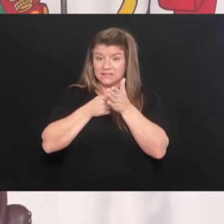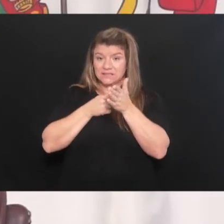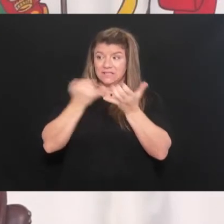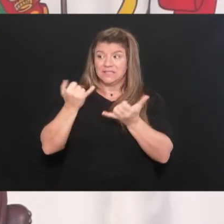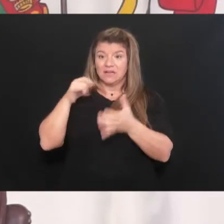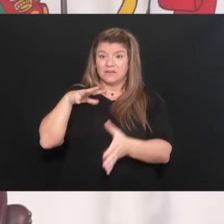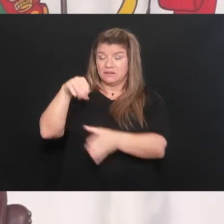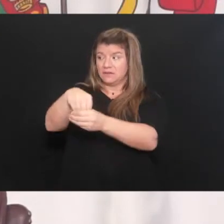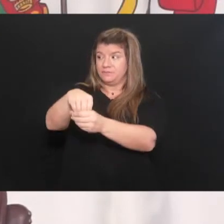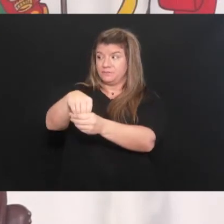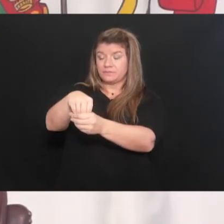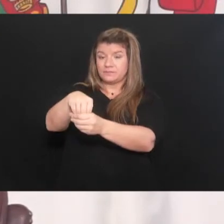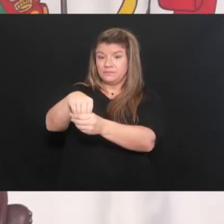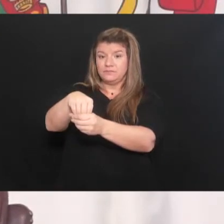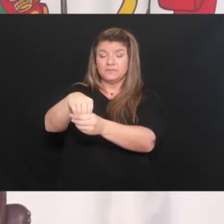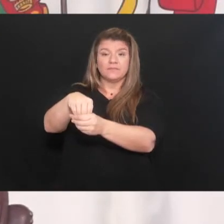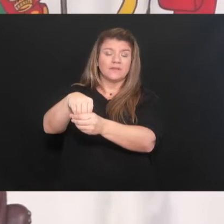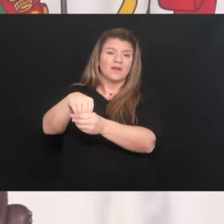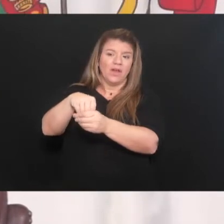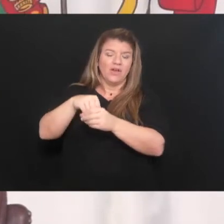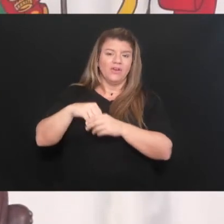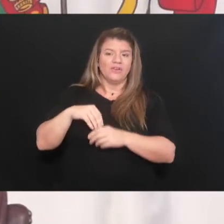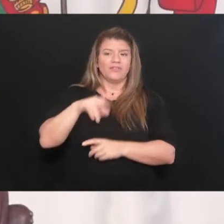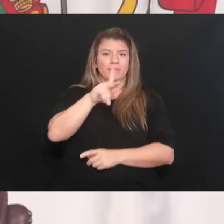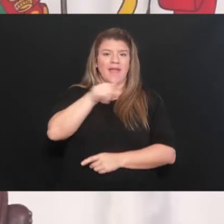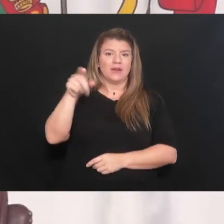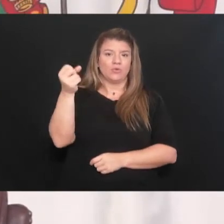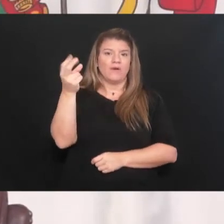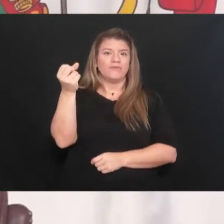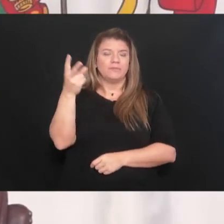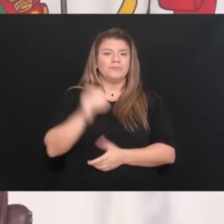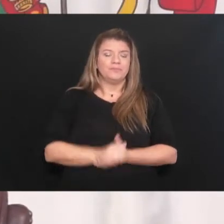mandates, from K through 12.